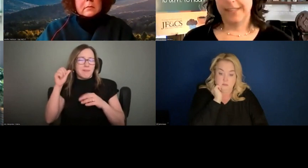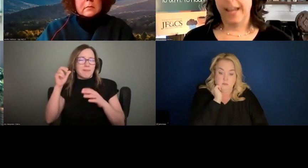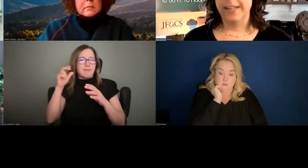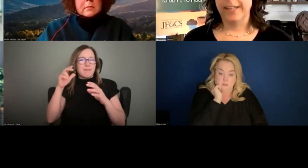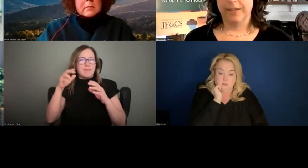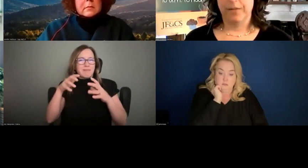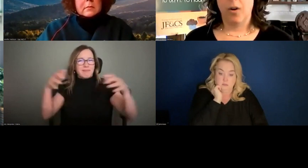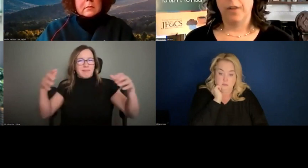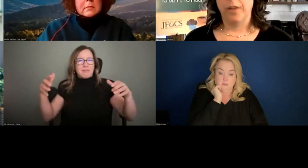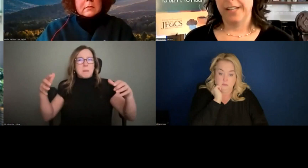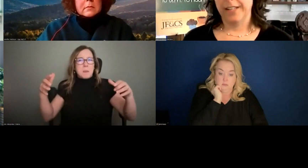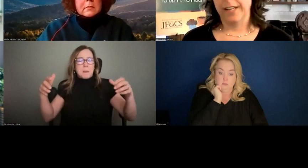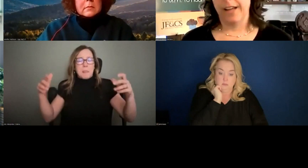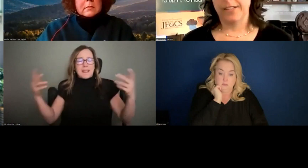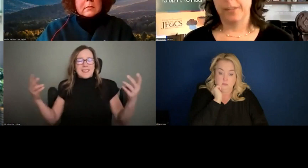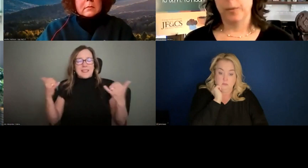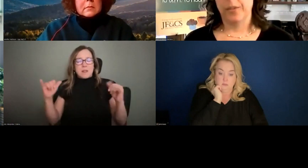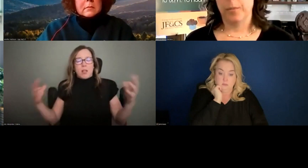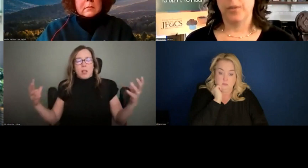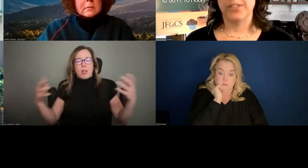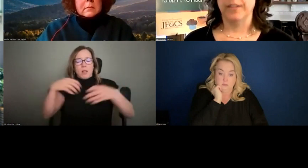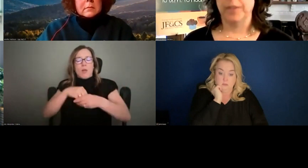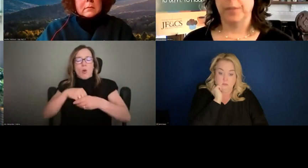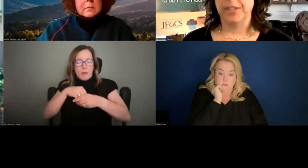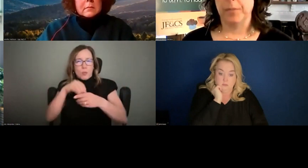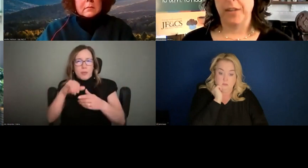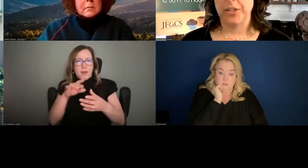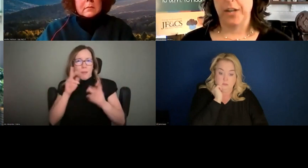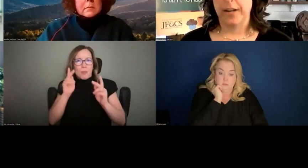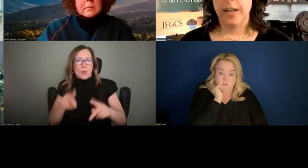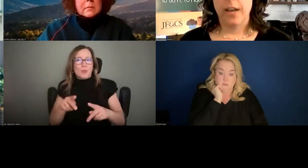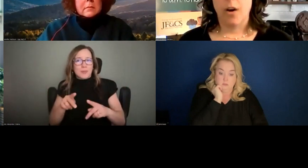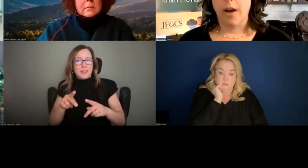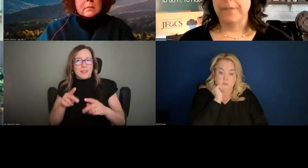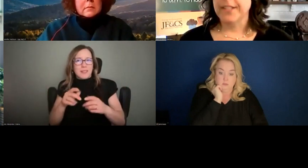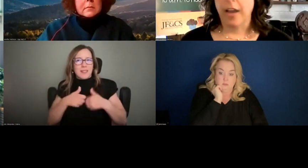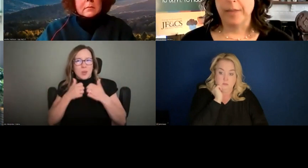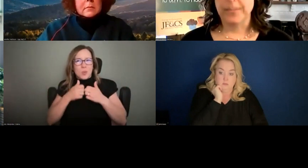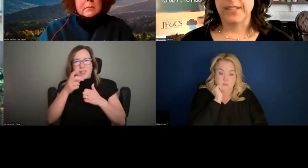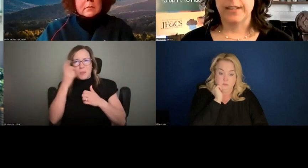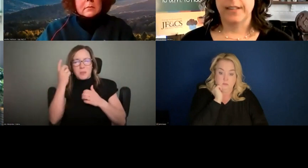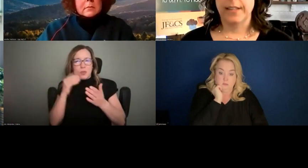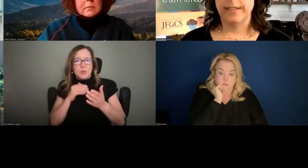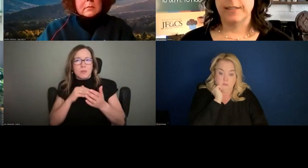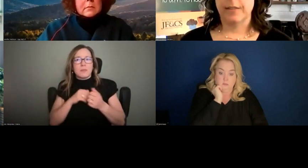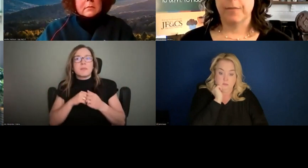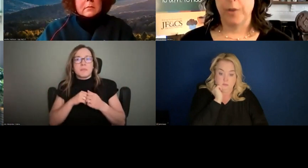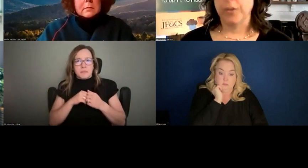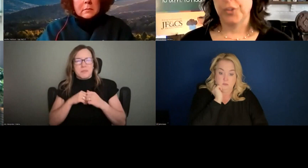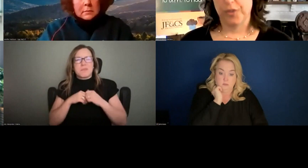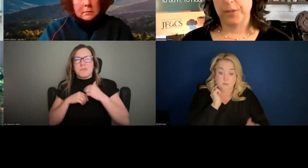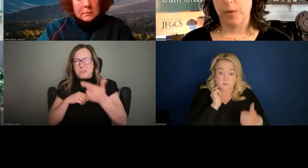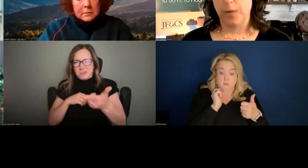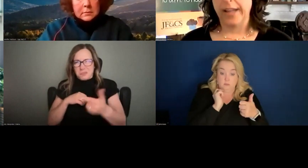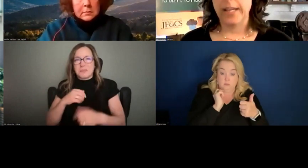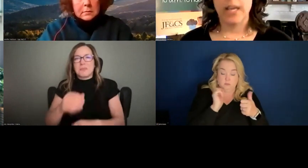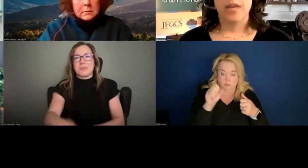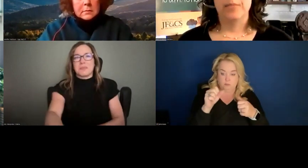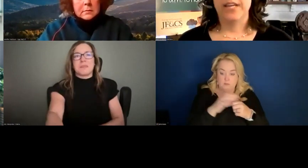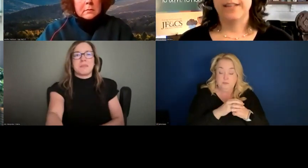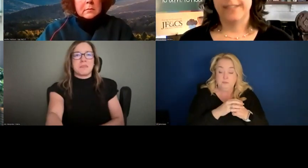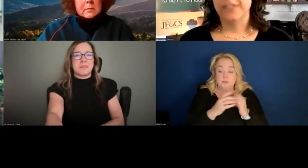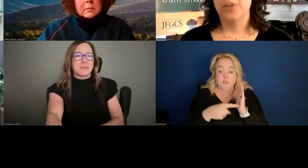to stay involved and connected with the person living with dementia. Oftentimes, these folks drift